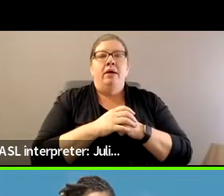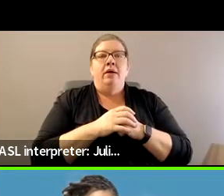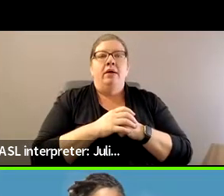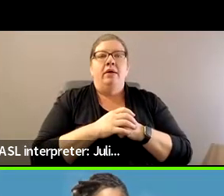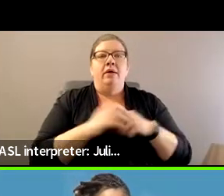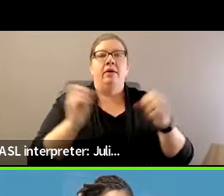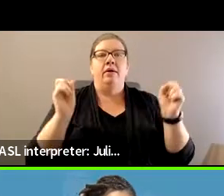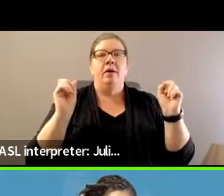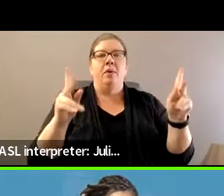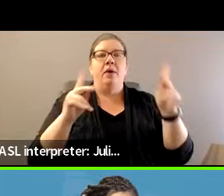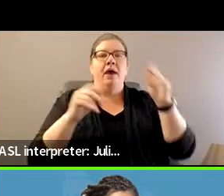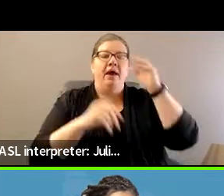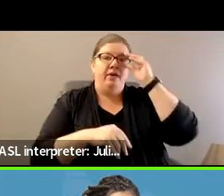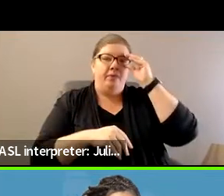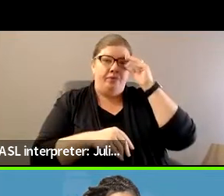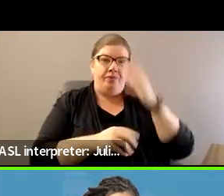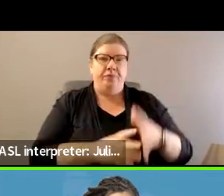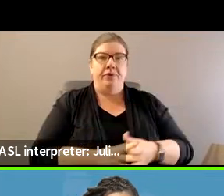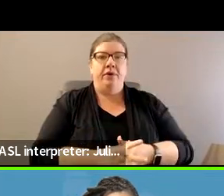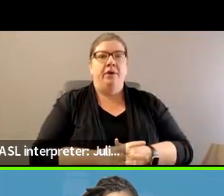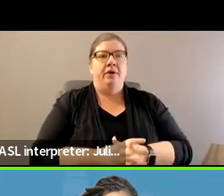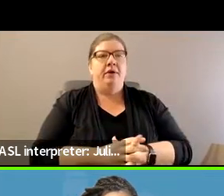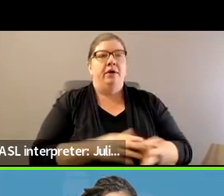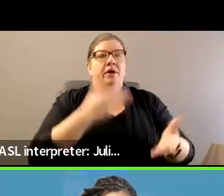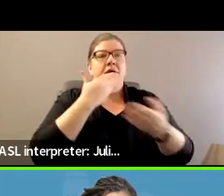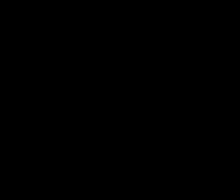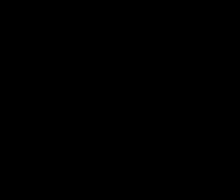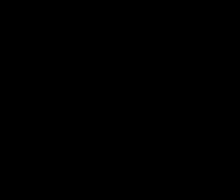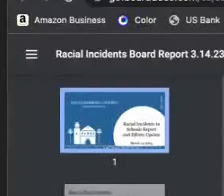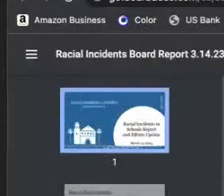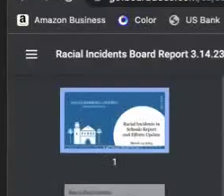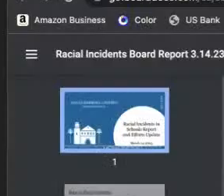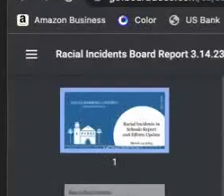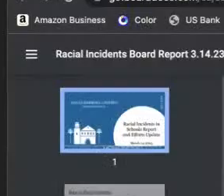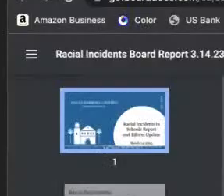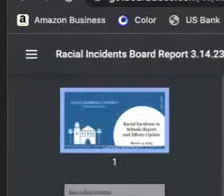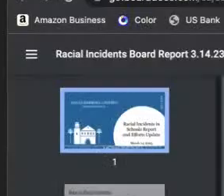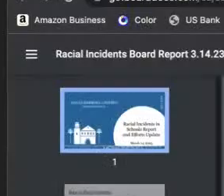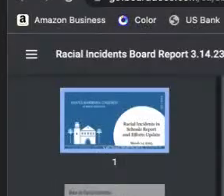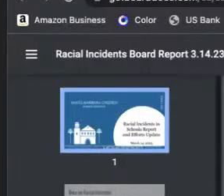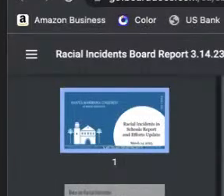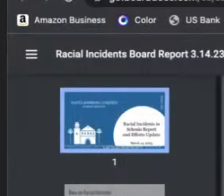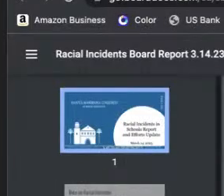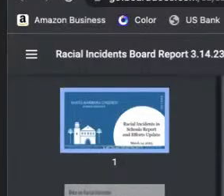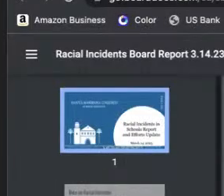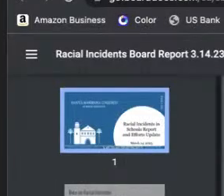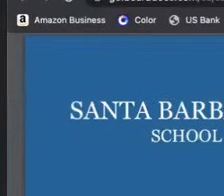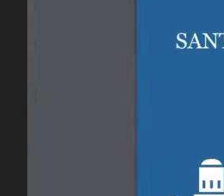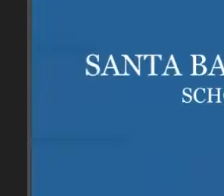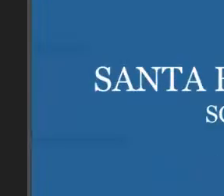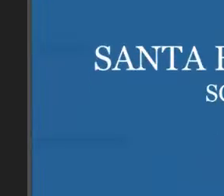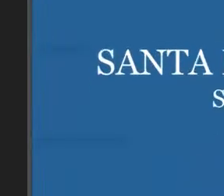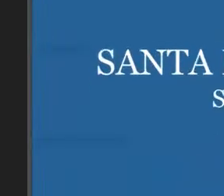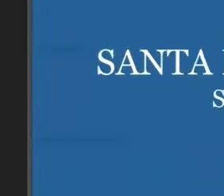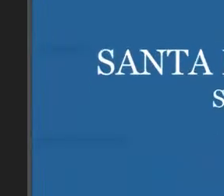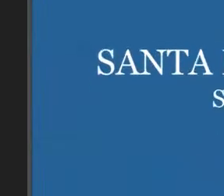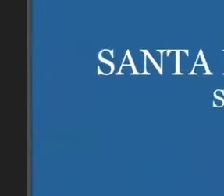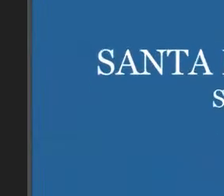All right. Good evening, Madam President, Superintendent Board, and community.